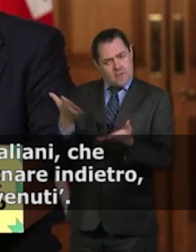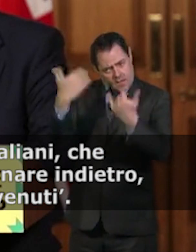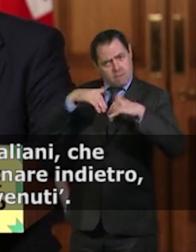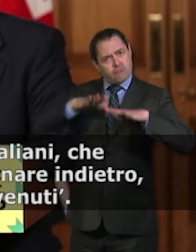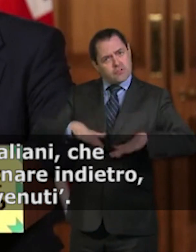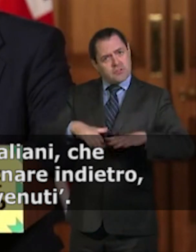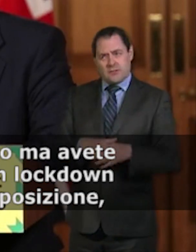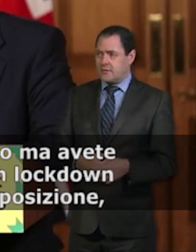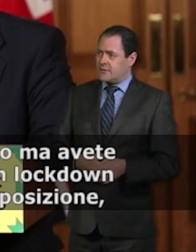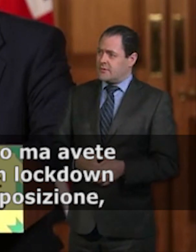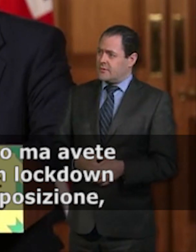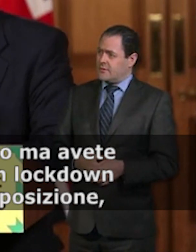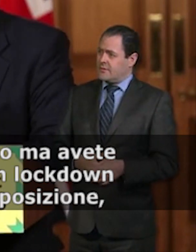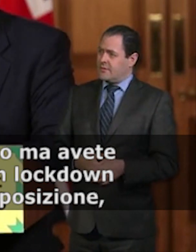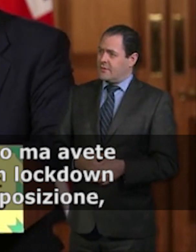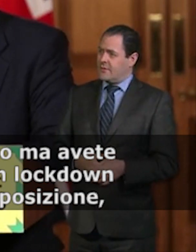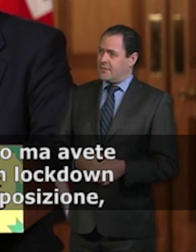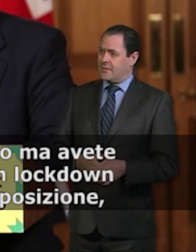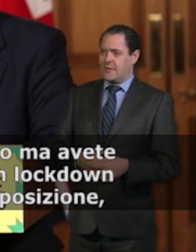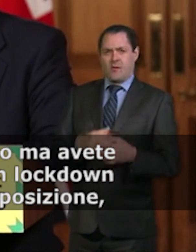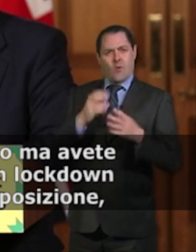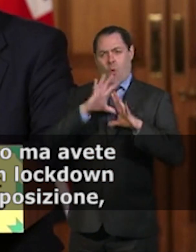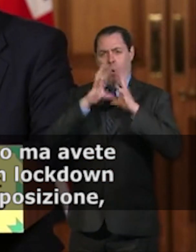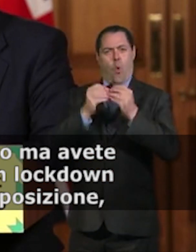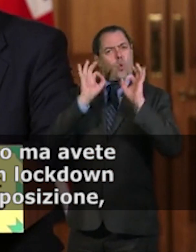Tutti benvenuti. Come back